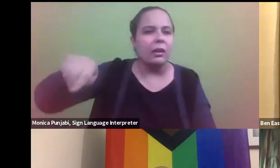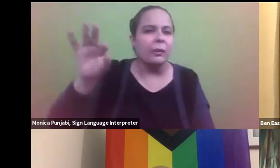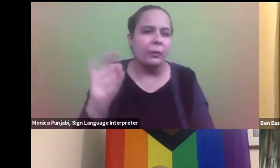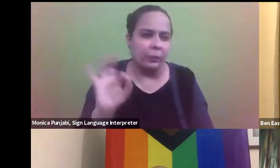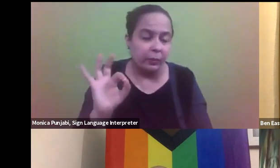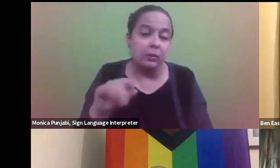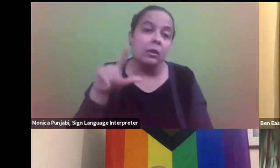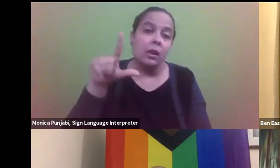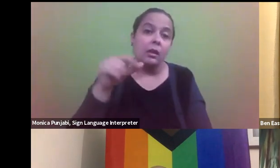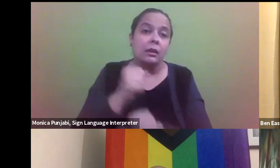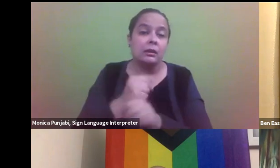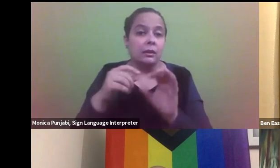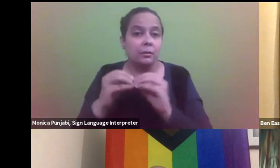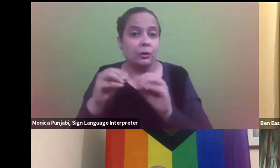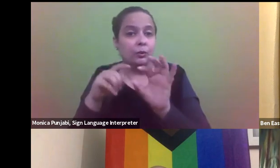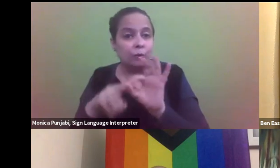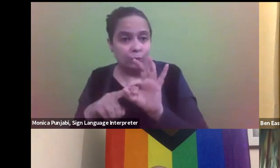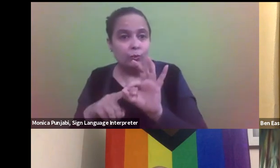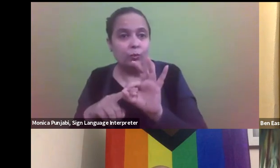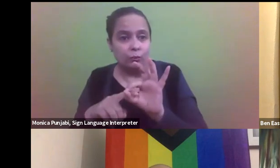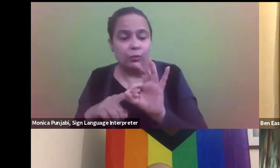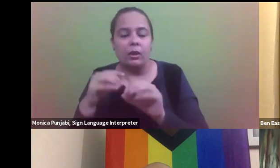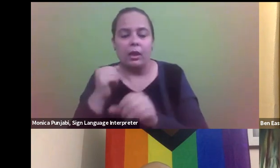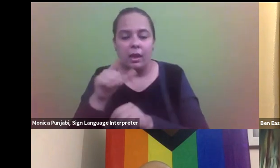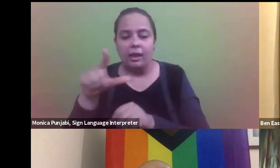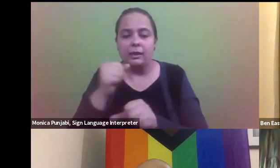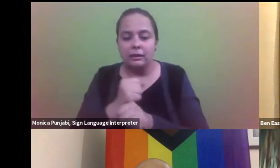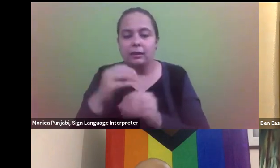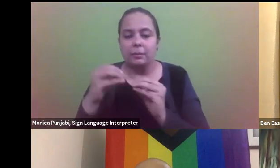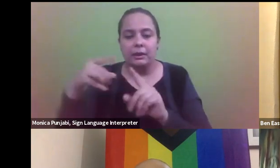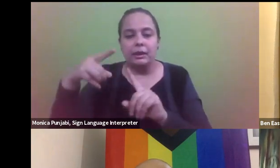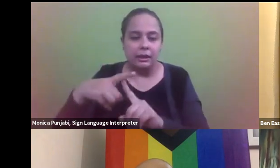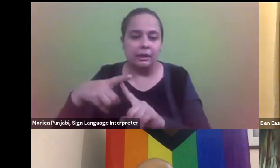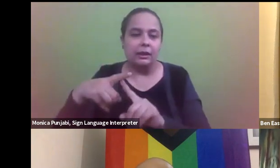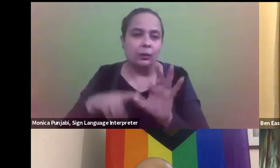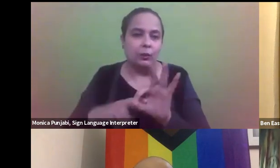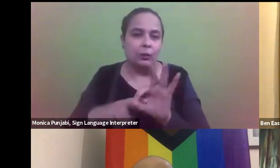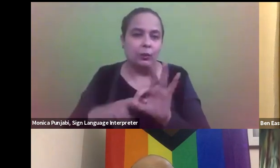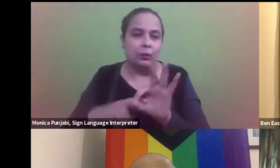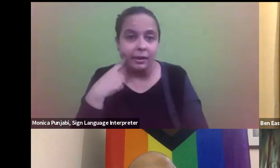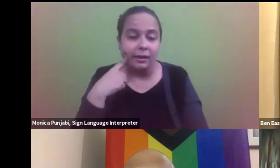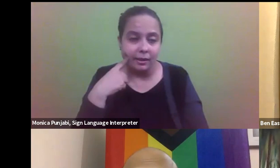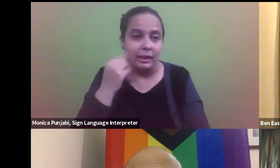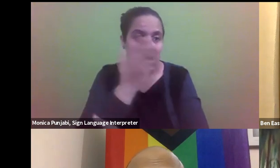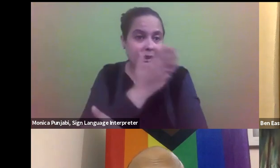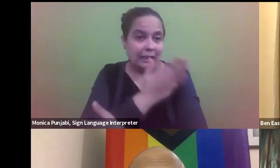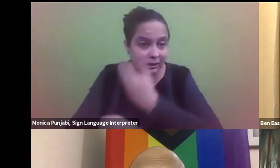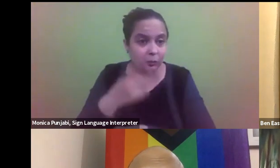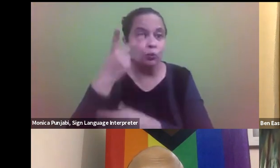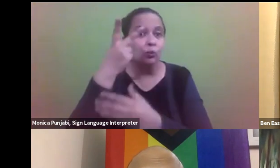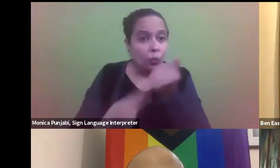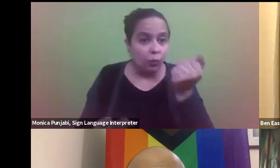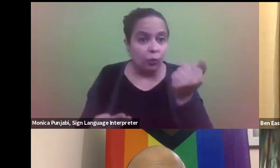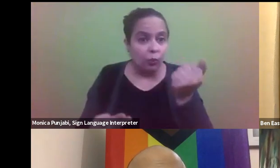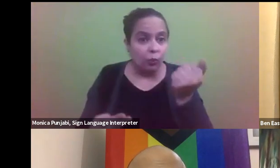community? How does the LGBTQI plus community respond to the concerns of the disabled community? Can you give us a